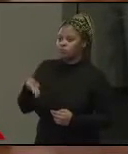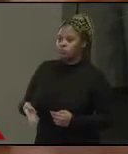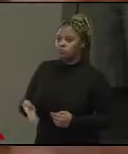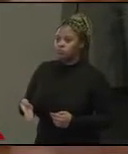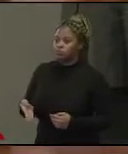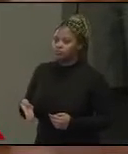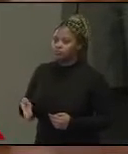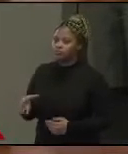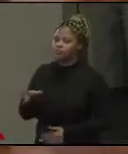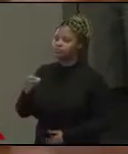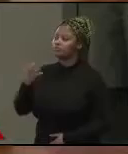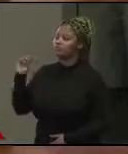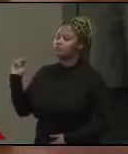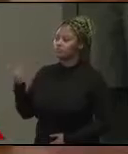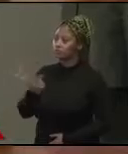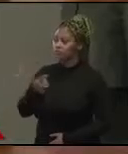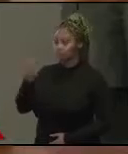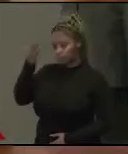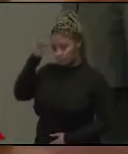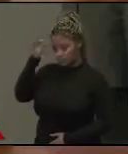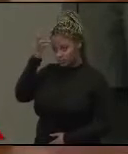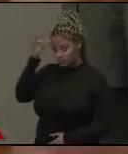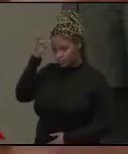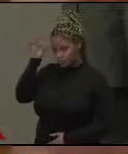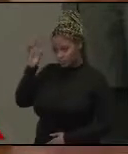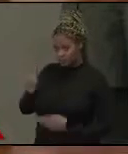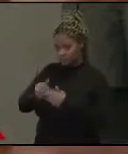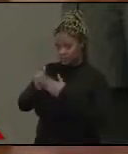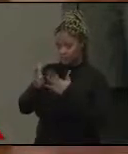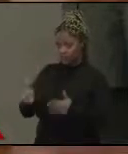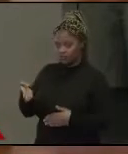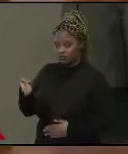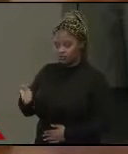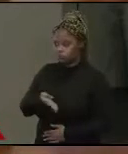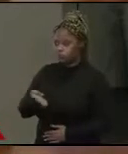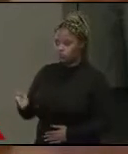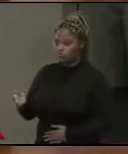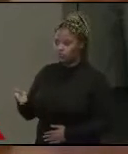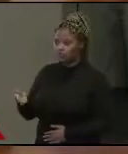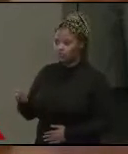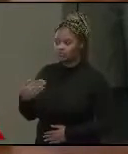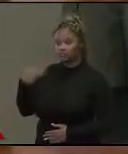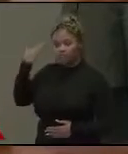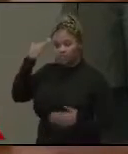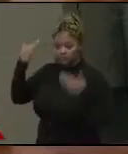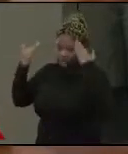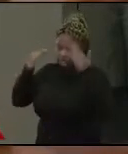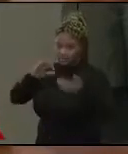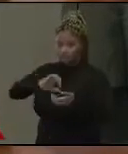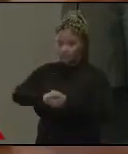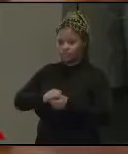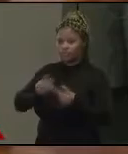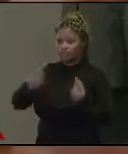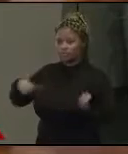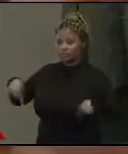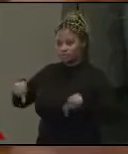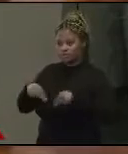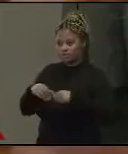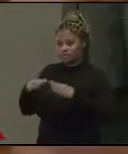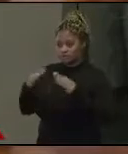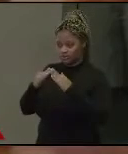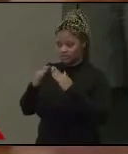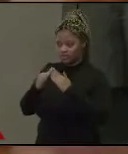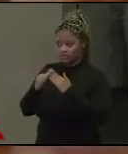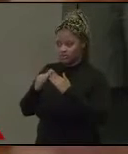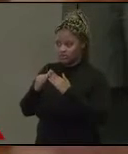all government officials that are here. I want to greet Chomis Zetu in the building of